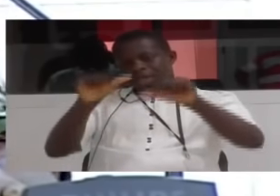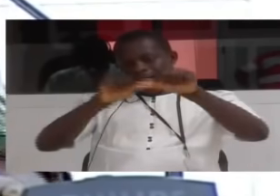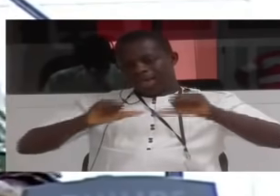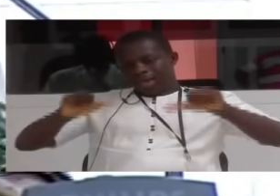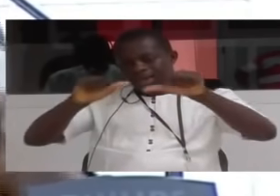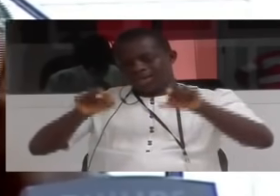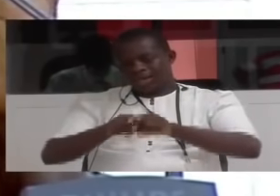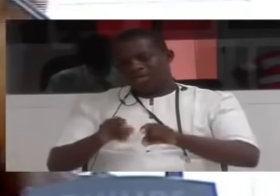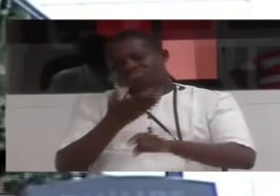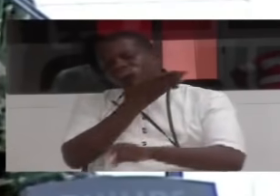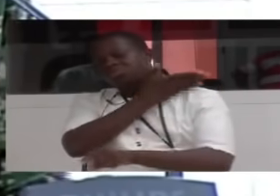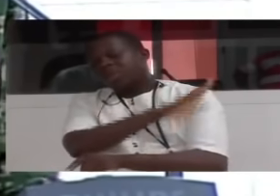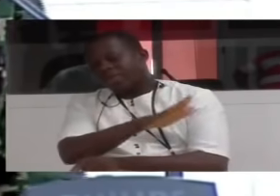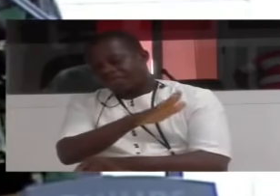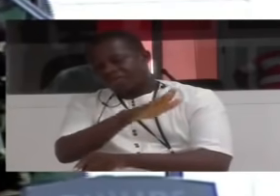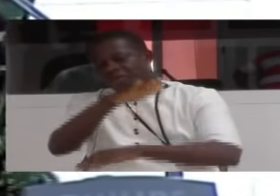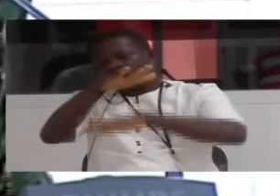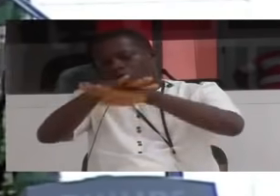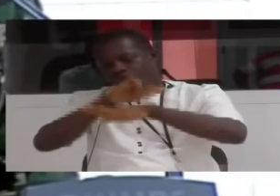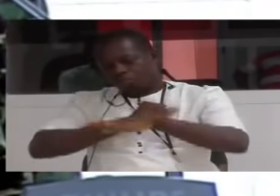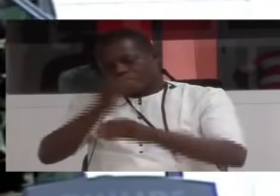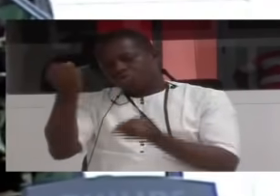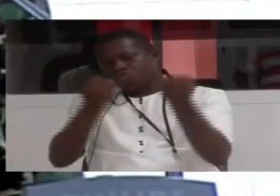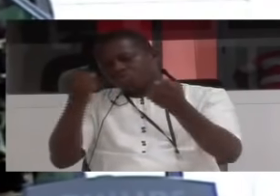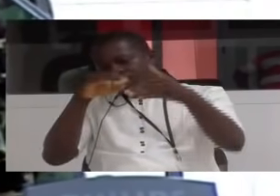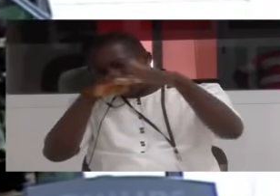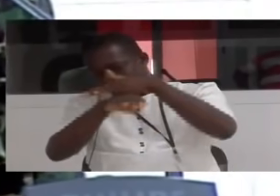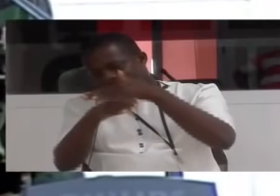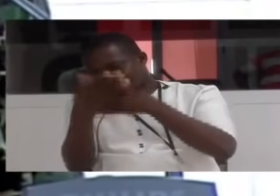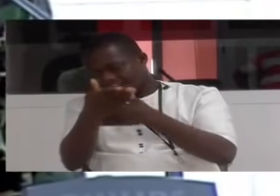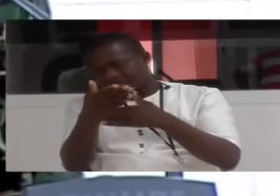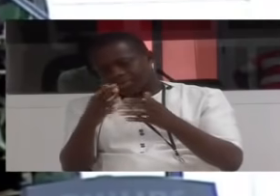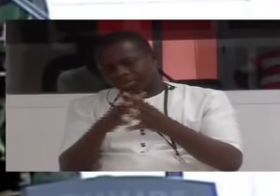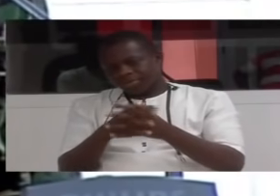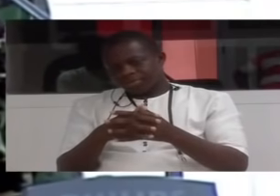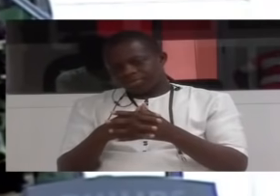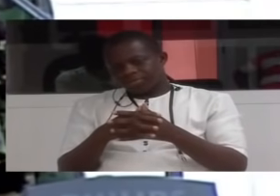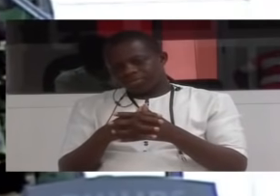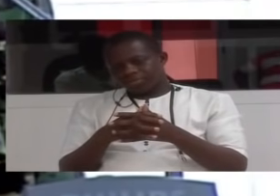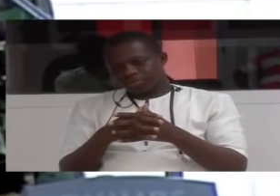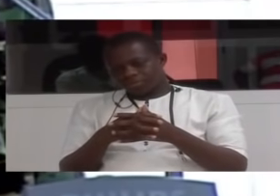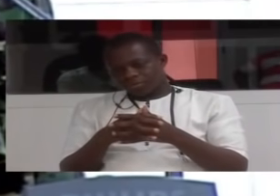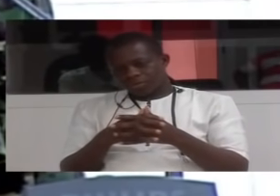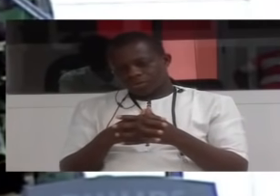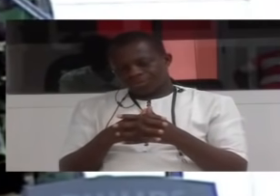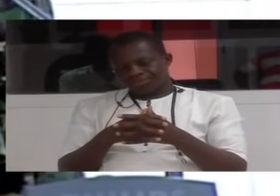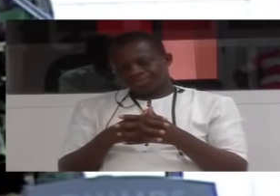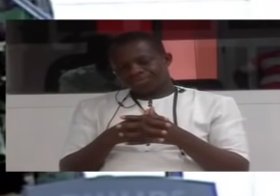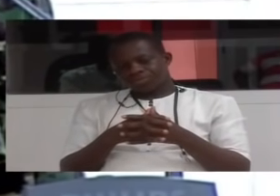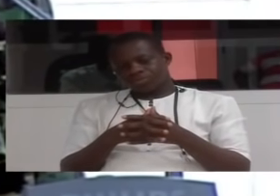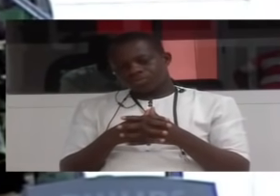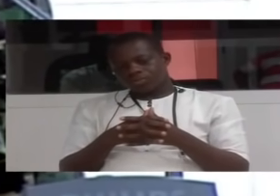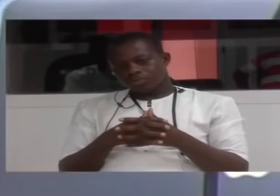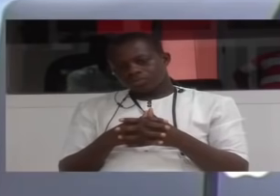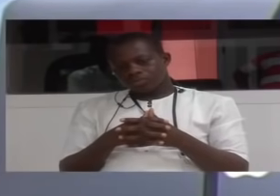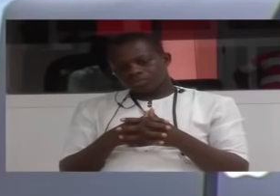motom bi ñu dem. That was where we made him to lie In his seat, and then in the vehicle seat, and